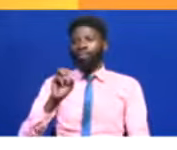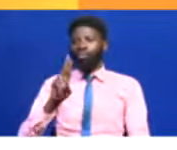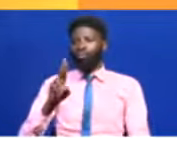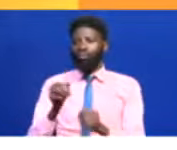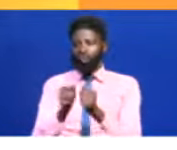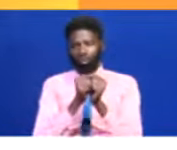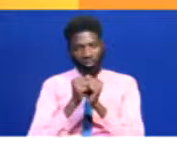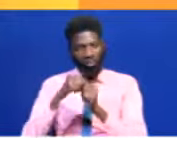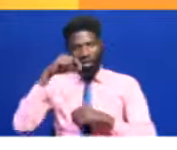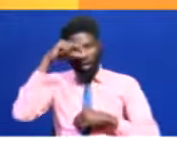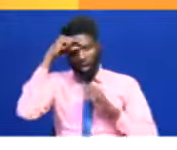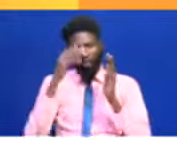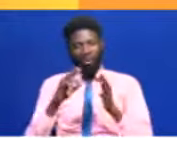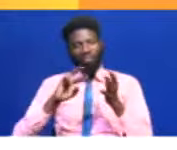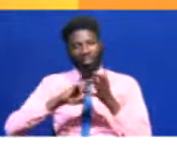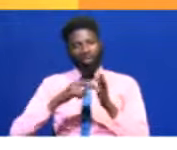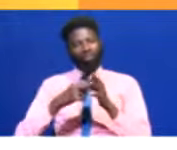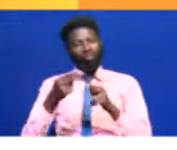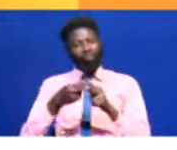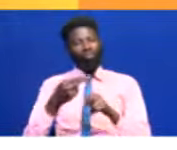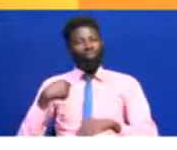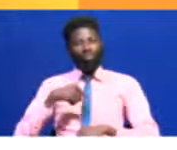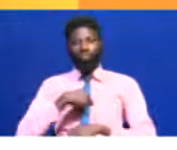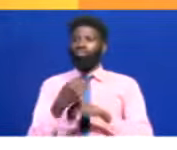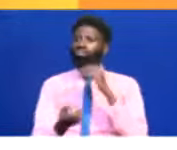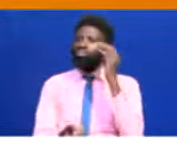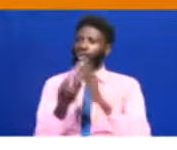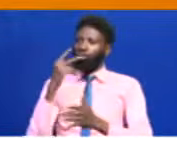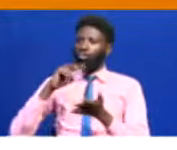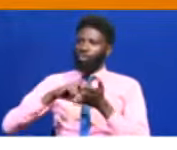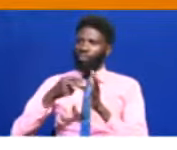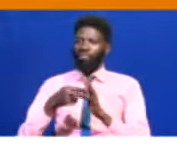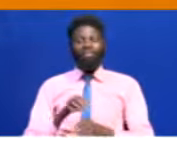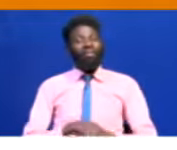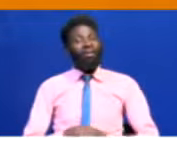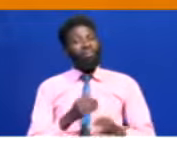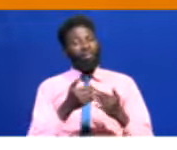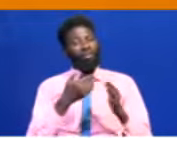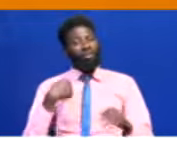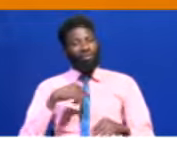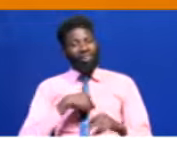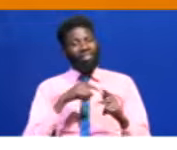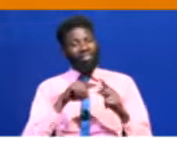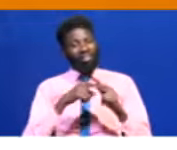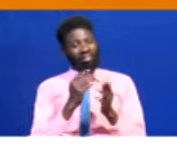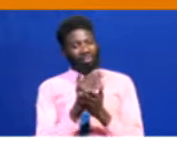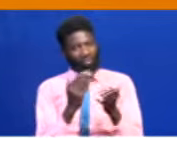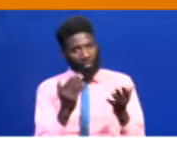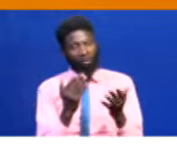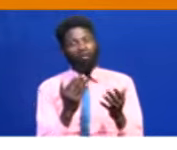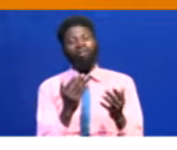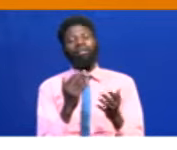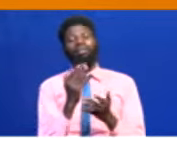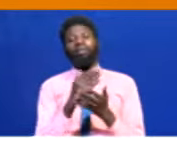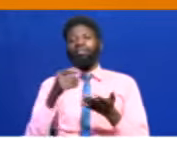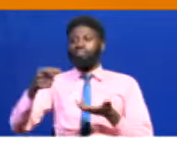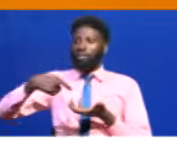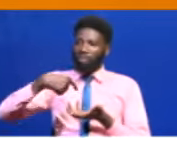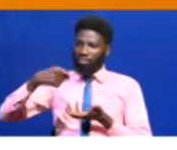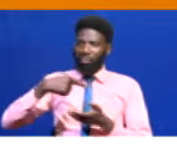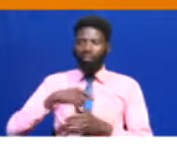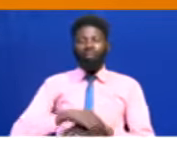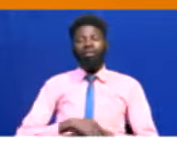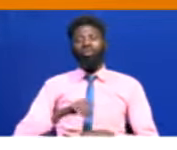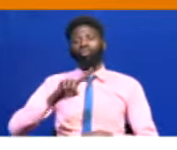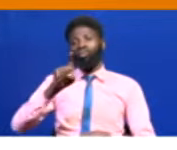meaning soon we'll be rolling out those projects. Now, before we start sampling some of the feedback, because it's coming in hot, there's a